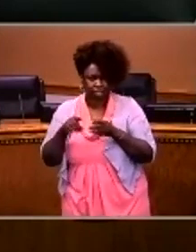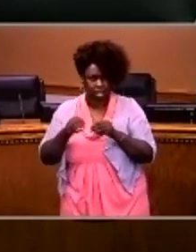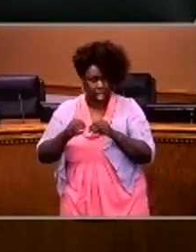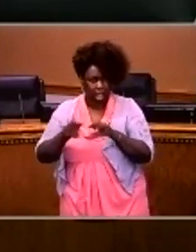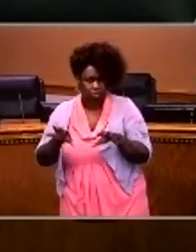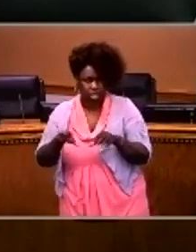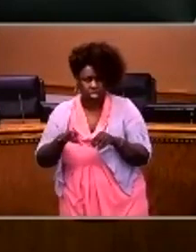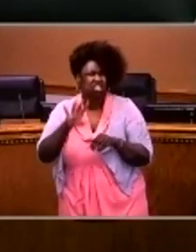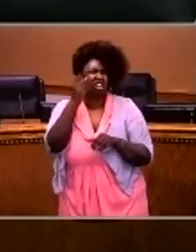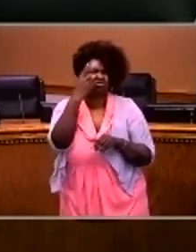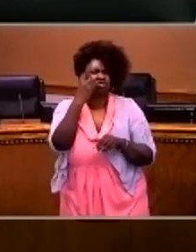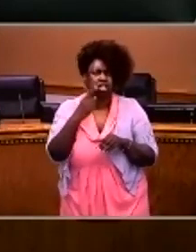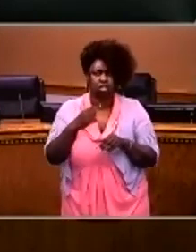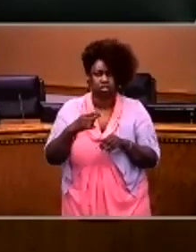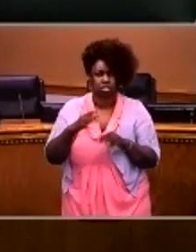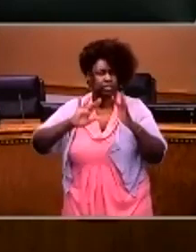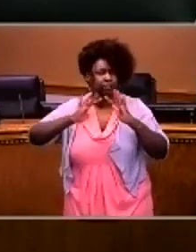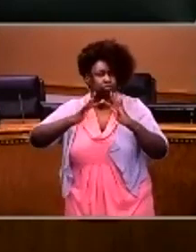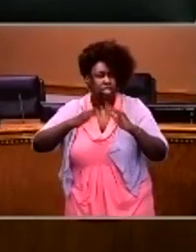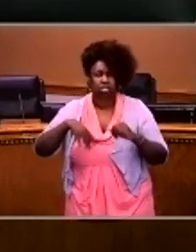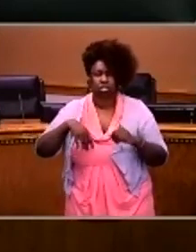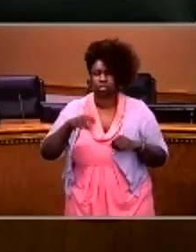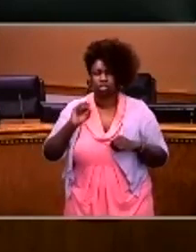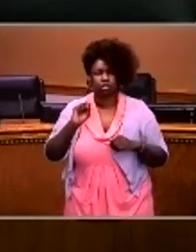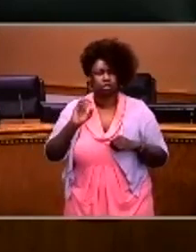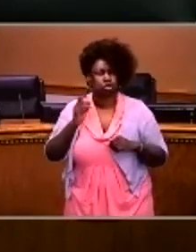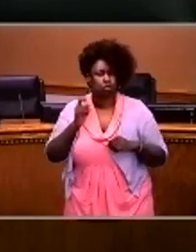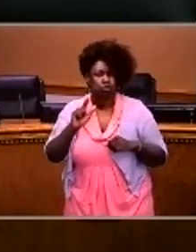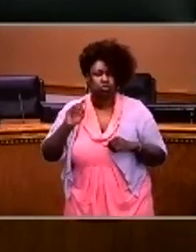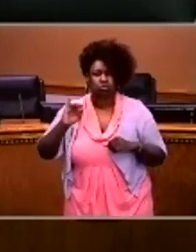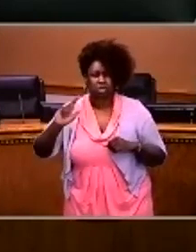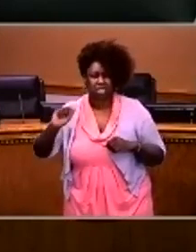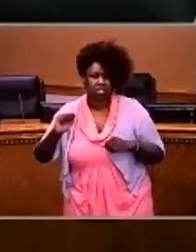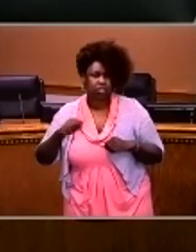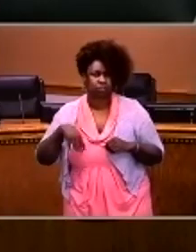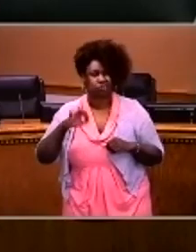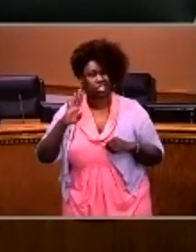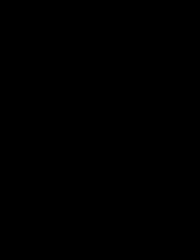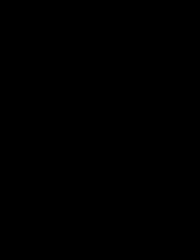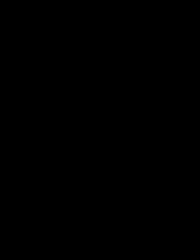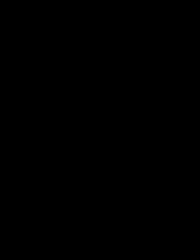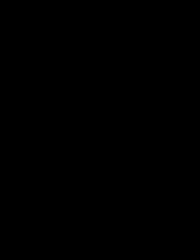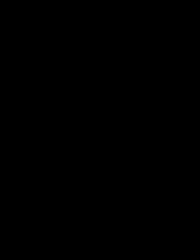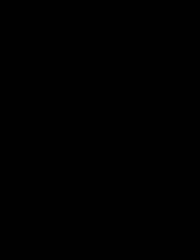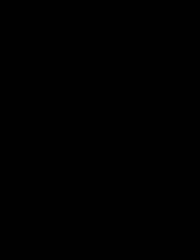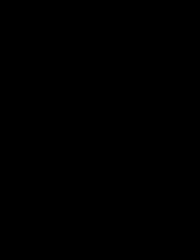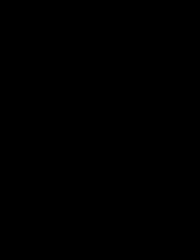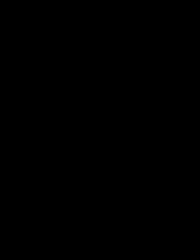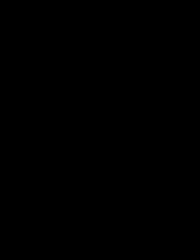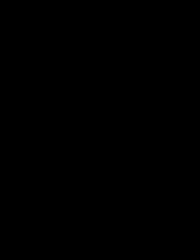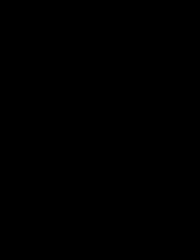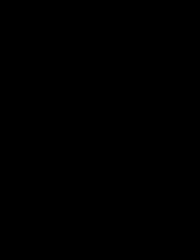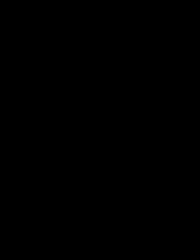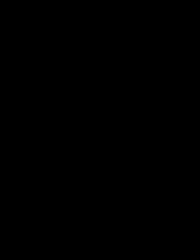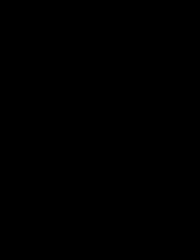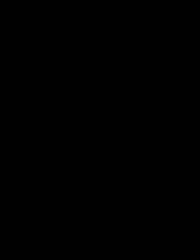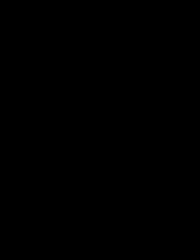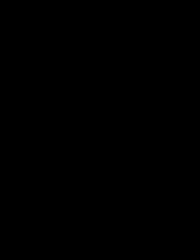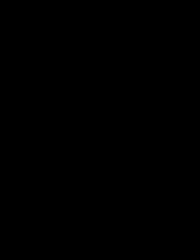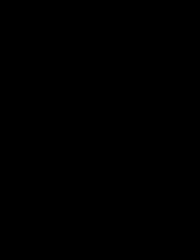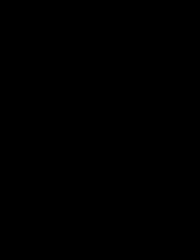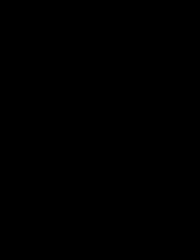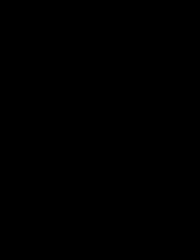confusion, social media tends to erupt and not always for the right reasons. For sure. And